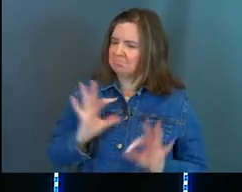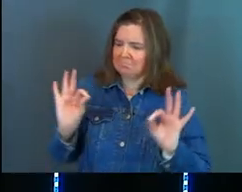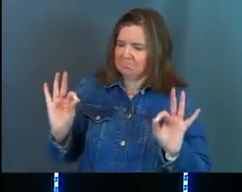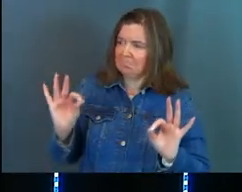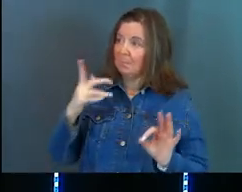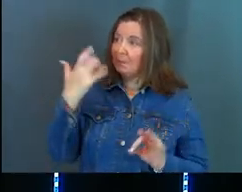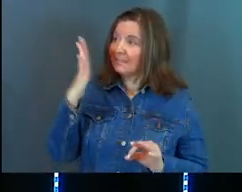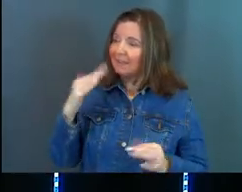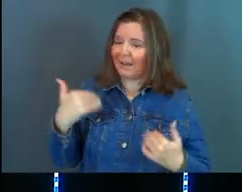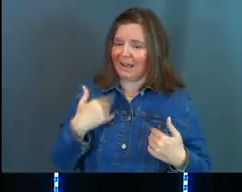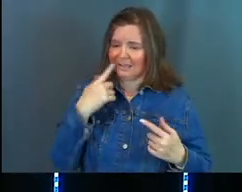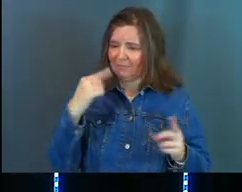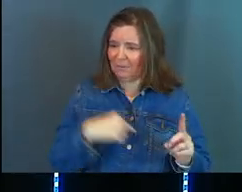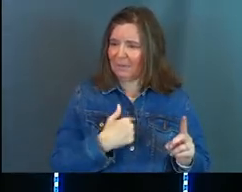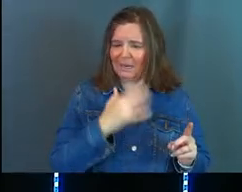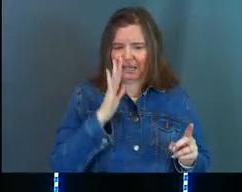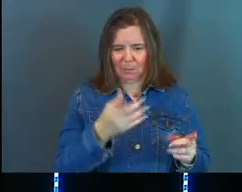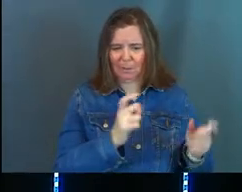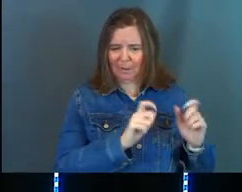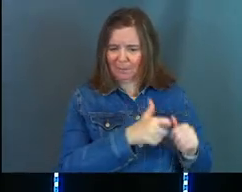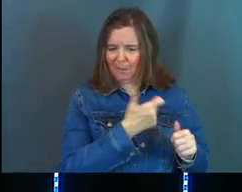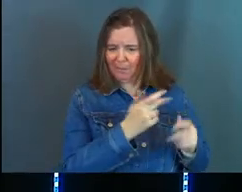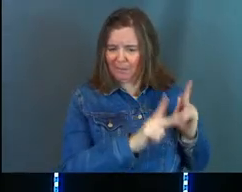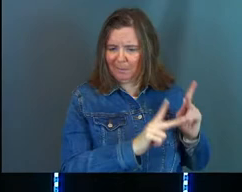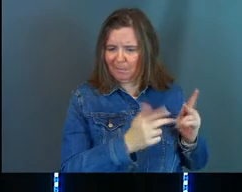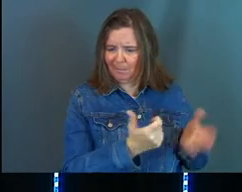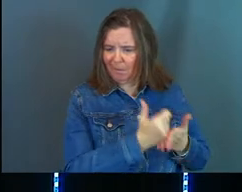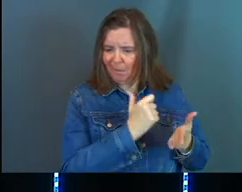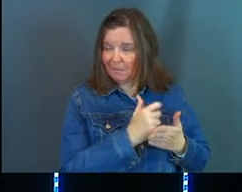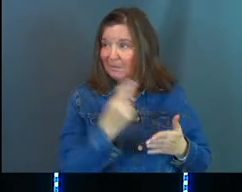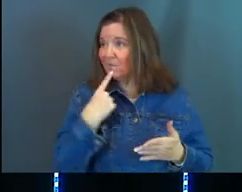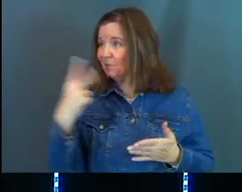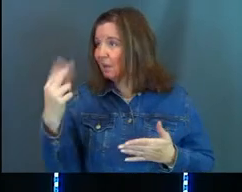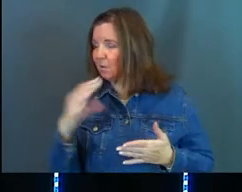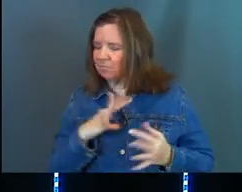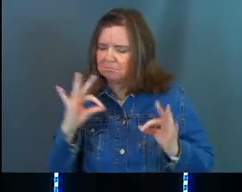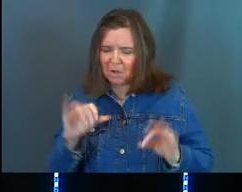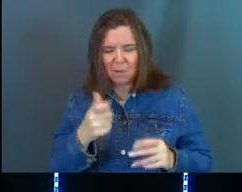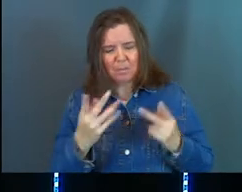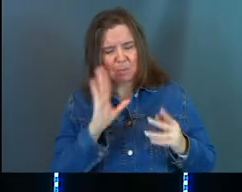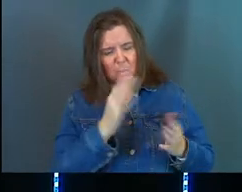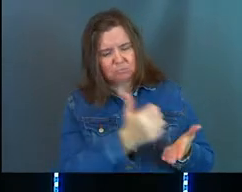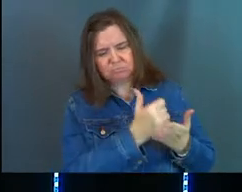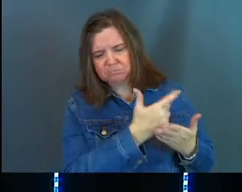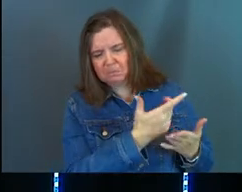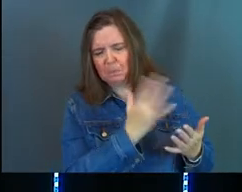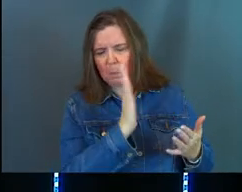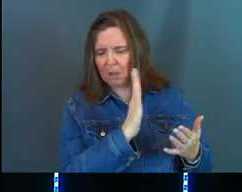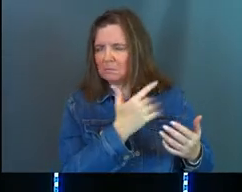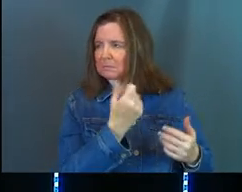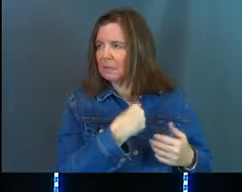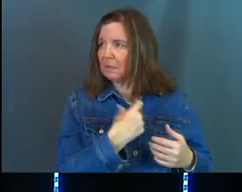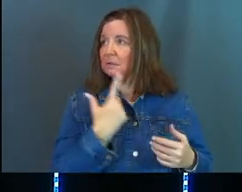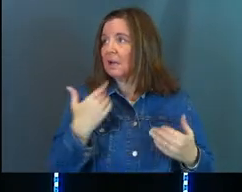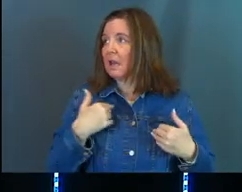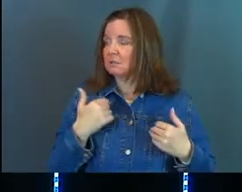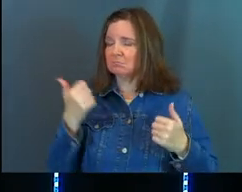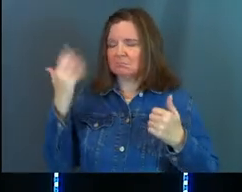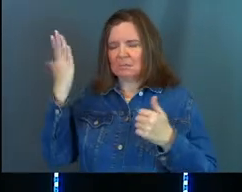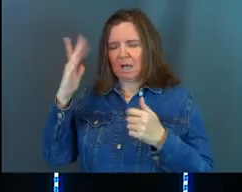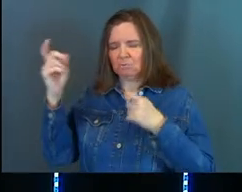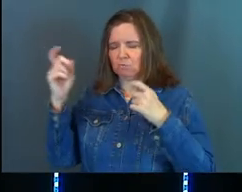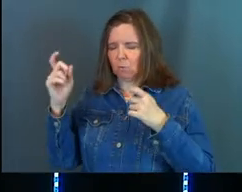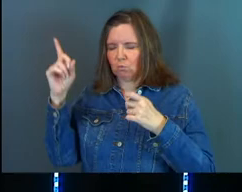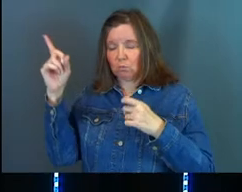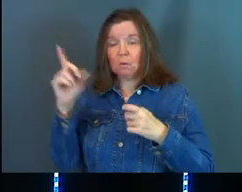cool because God's got this thing that he's led me to do. And even though you're saying no right now, there's other people who are going to say yes, and he's got this.